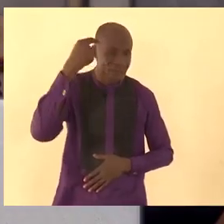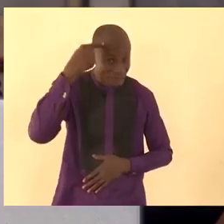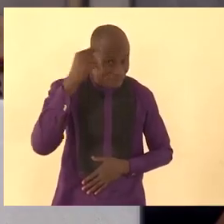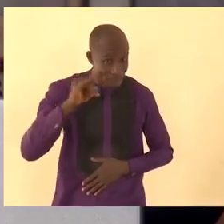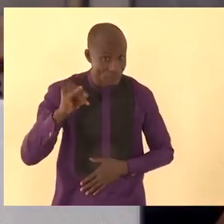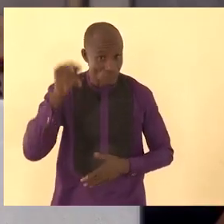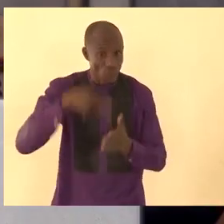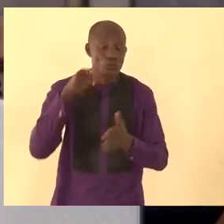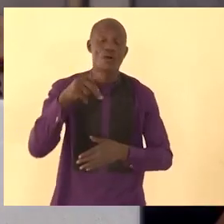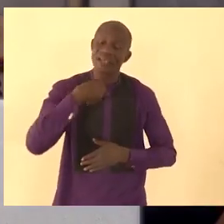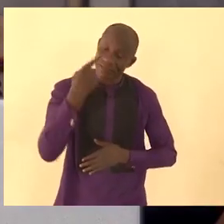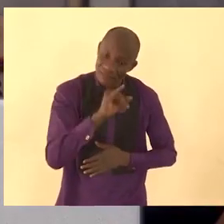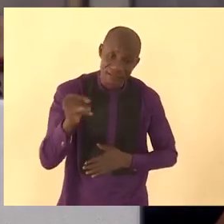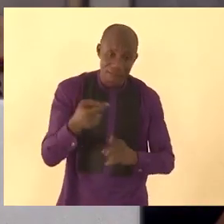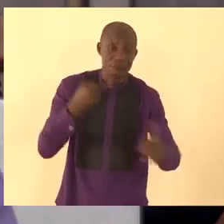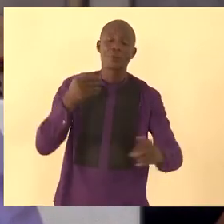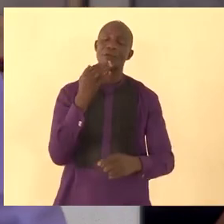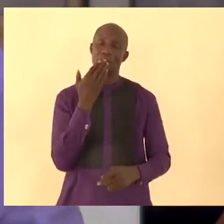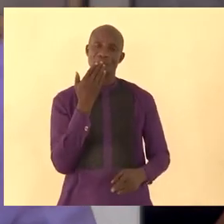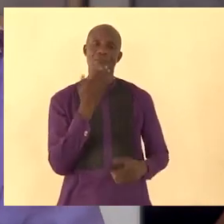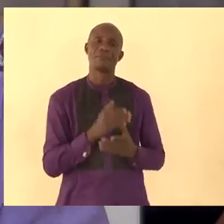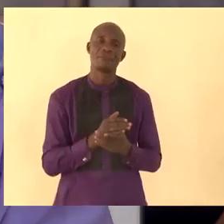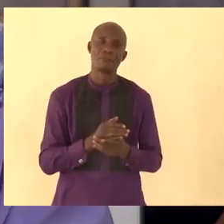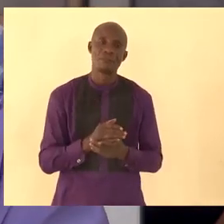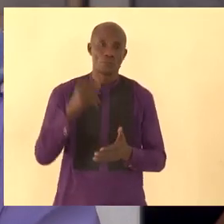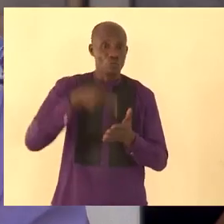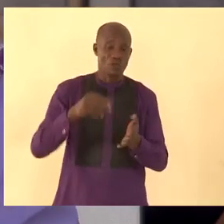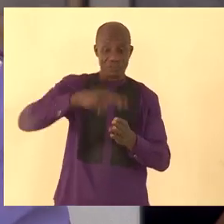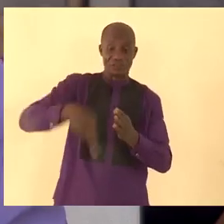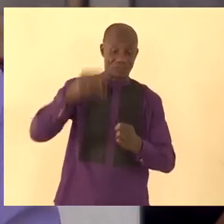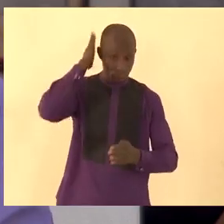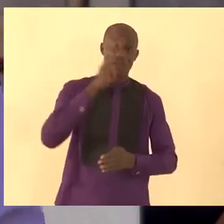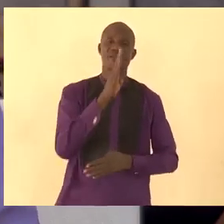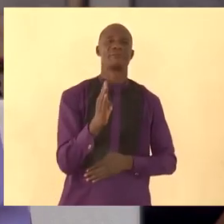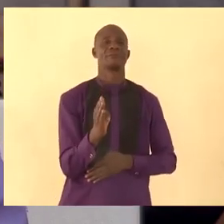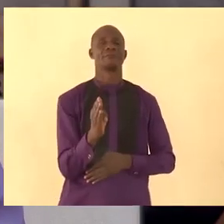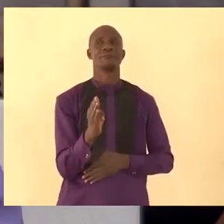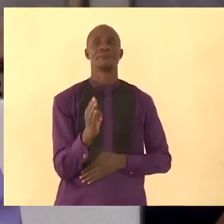of what you are saying from the mouth, what the impact will be.